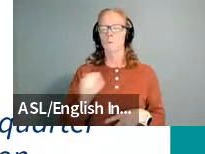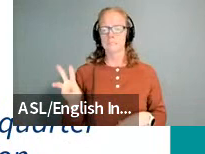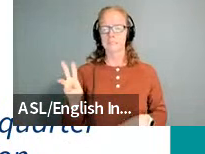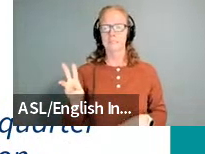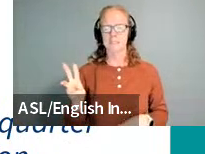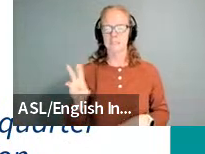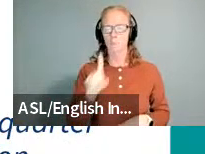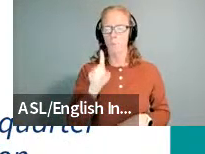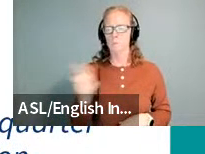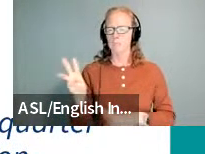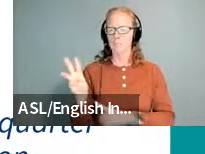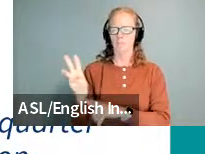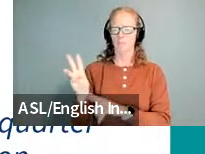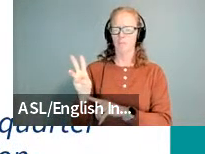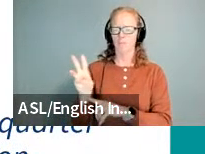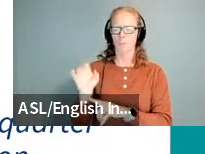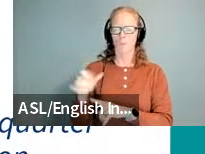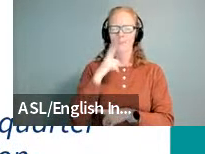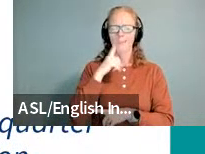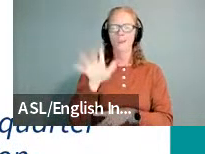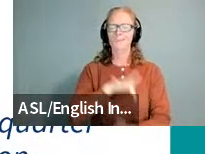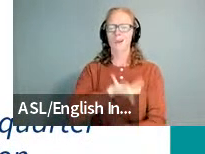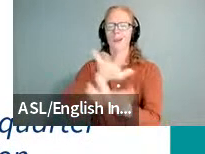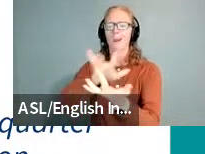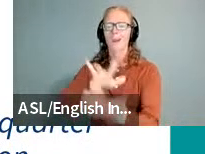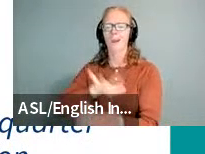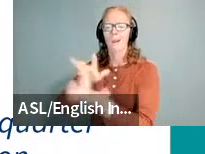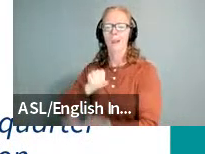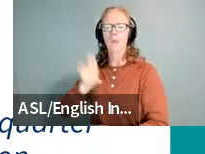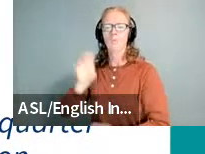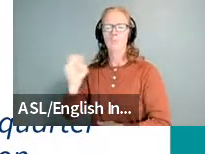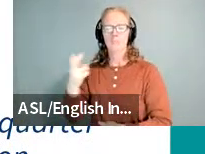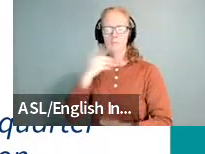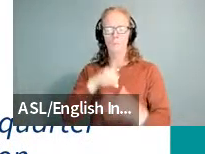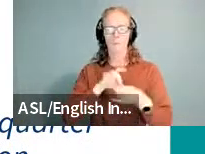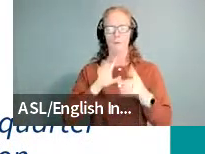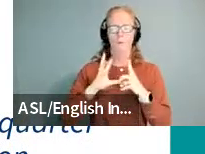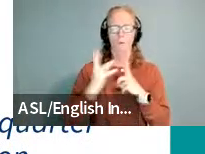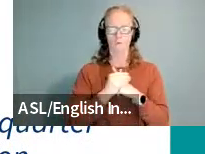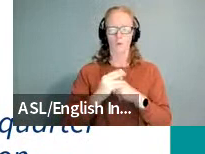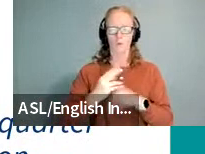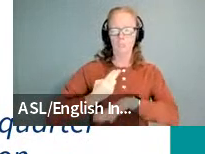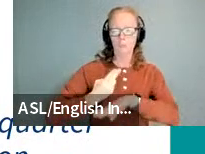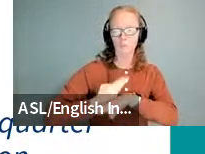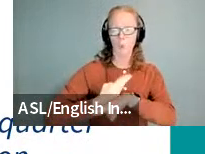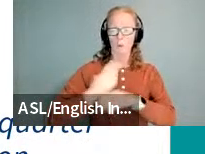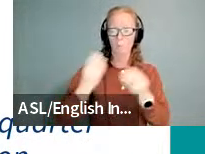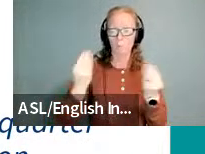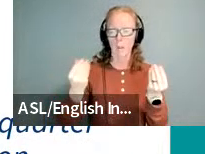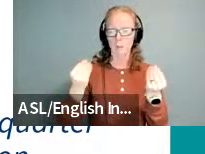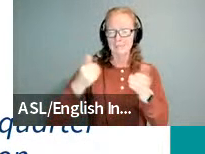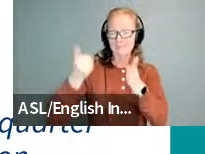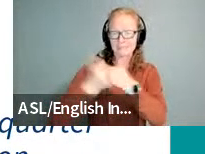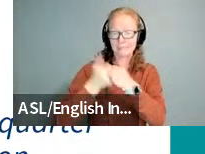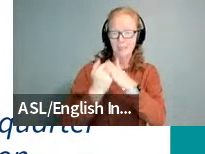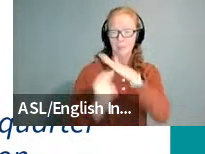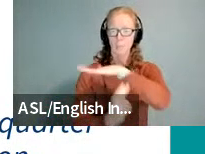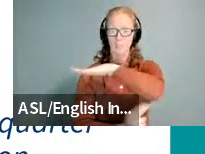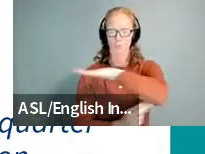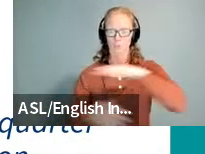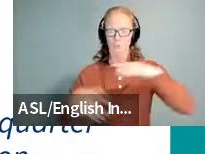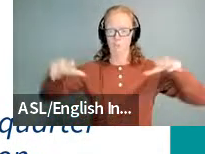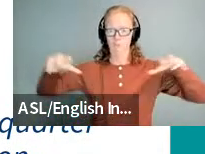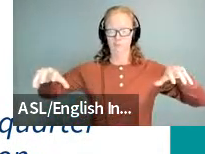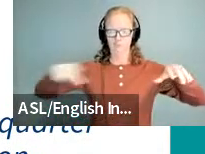is specific outreach that is around cultural and historic properties within the bridge area. Each of